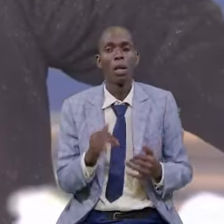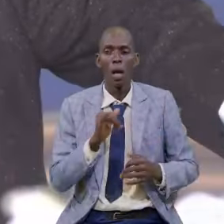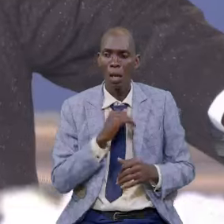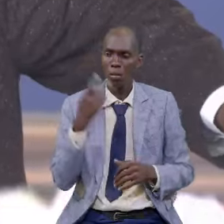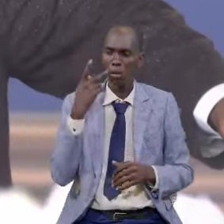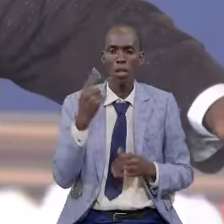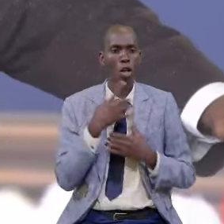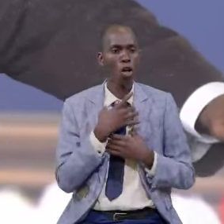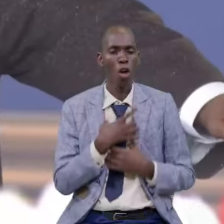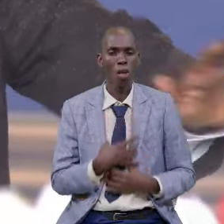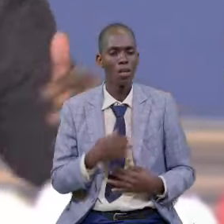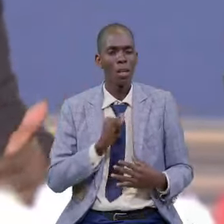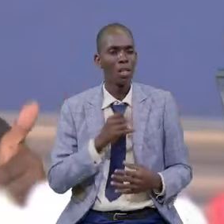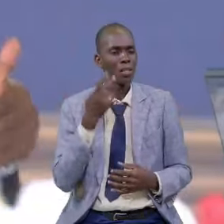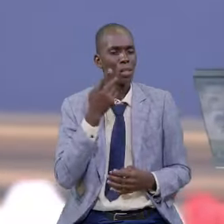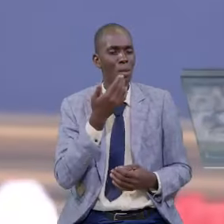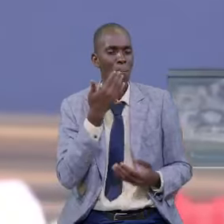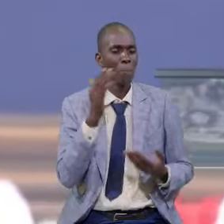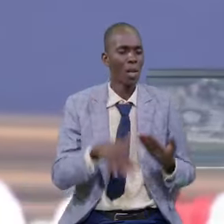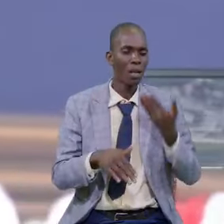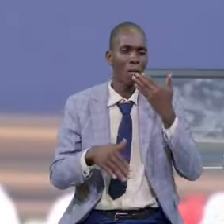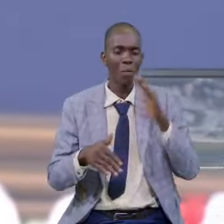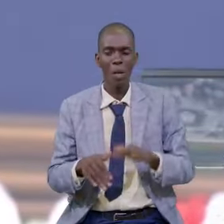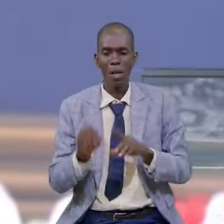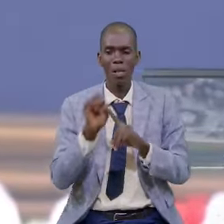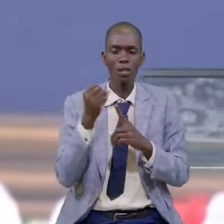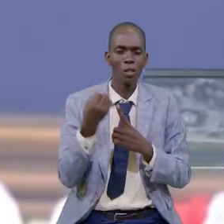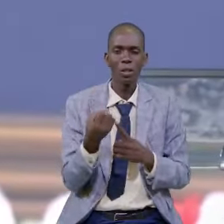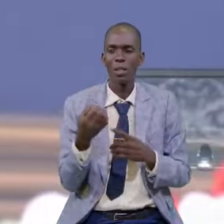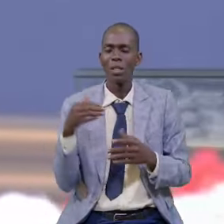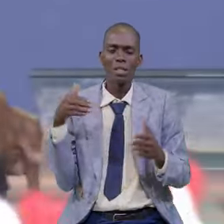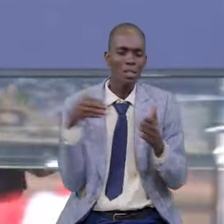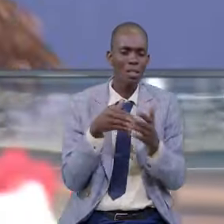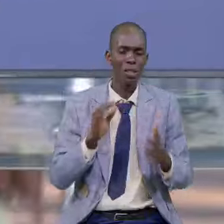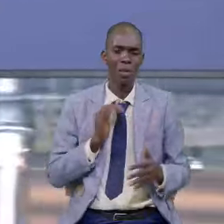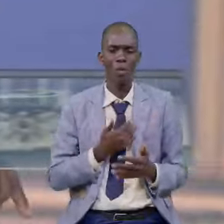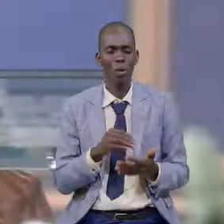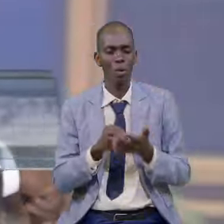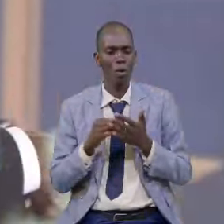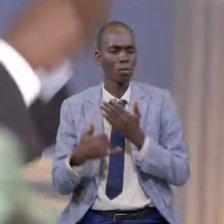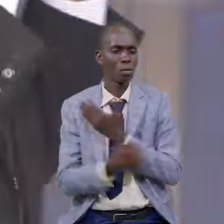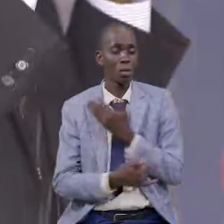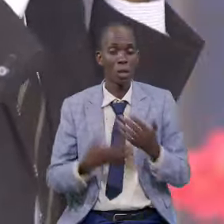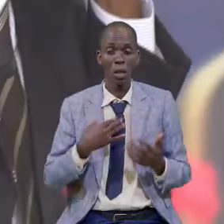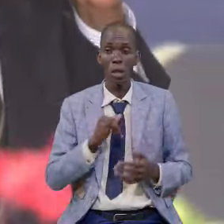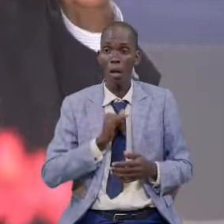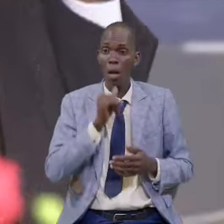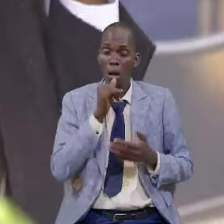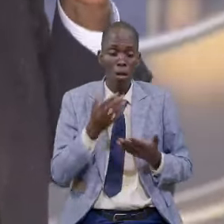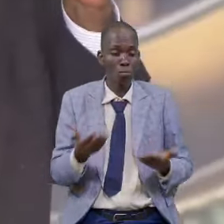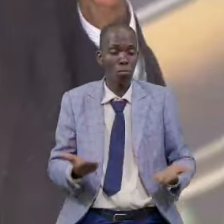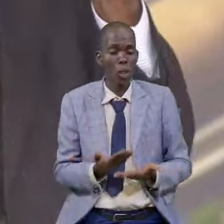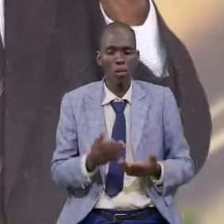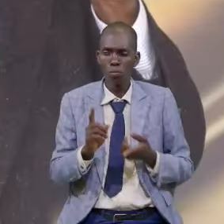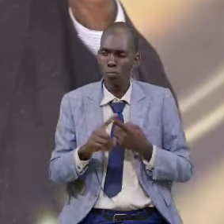the bad situation against our nation. And I am here to hear the sound